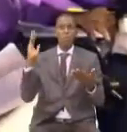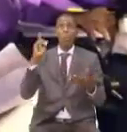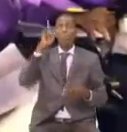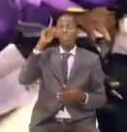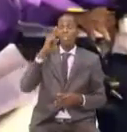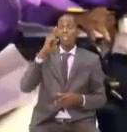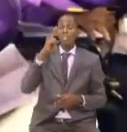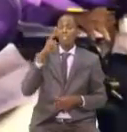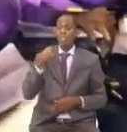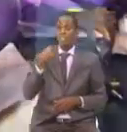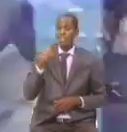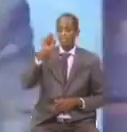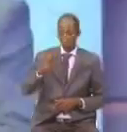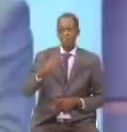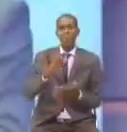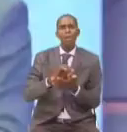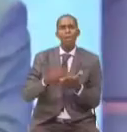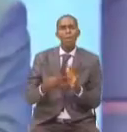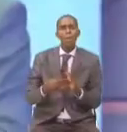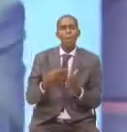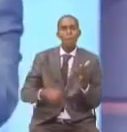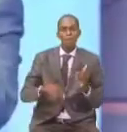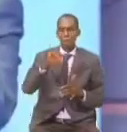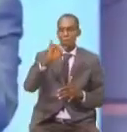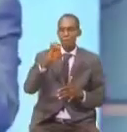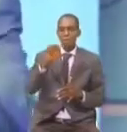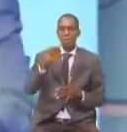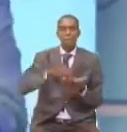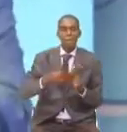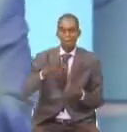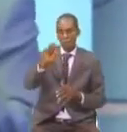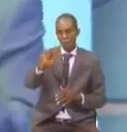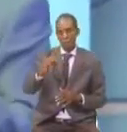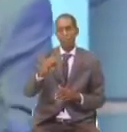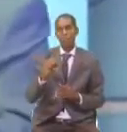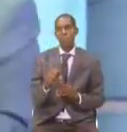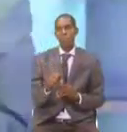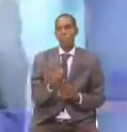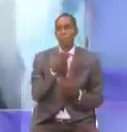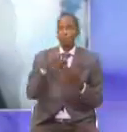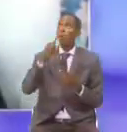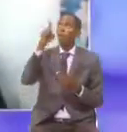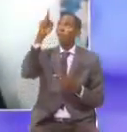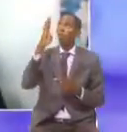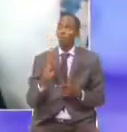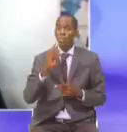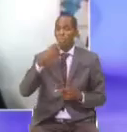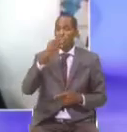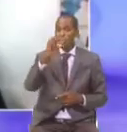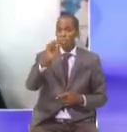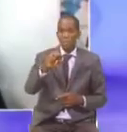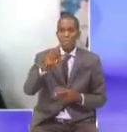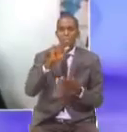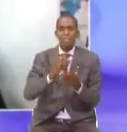says, yea, that means yes. Now, when God says yes, that